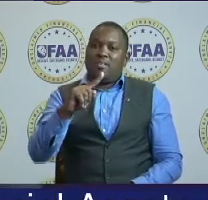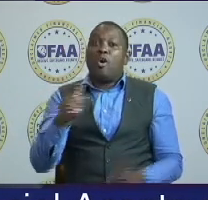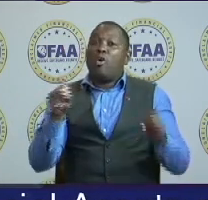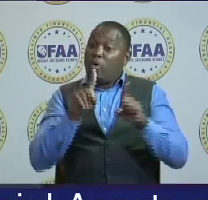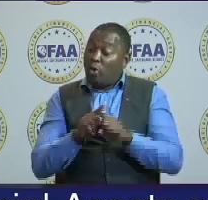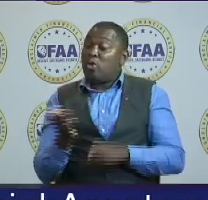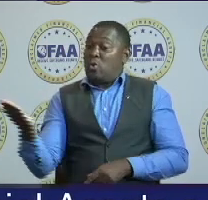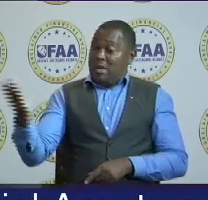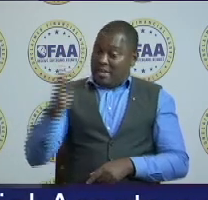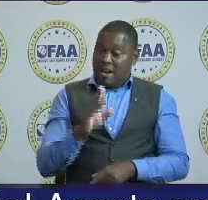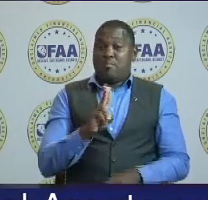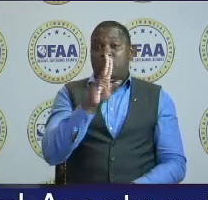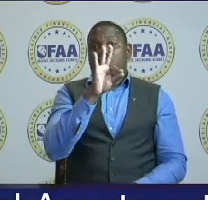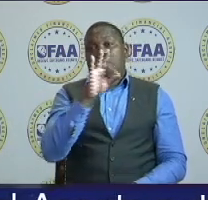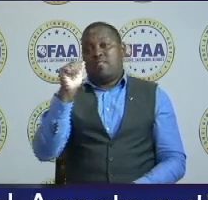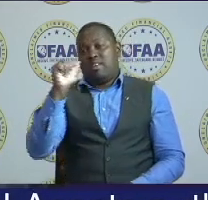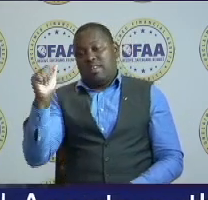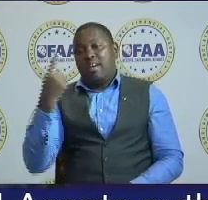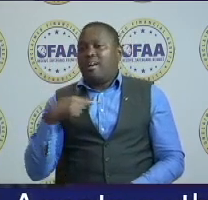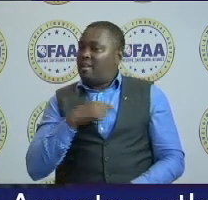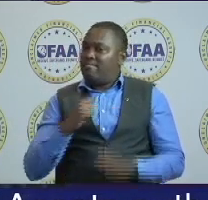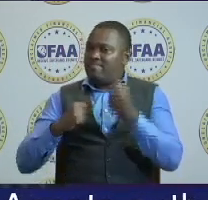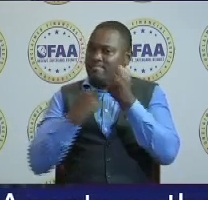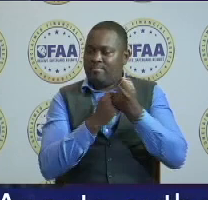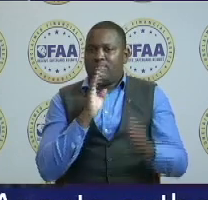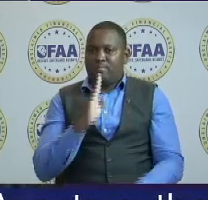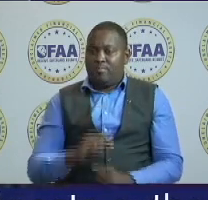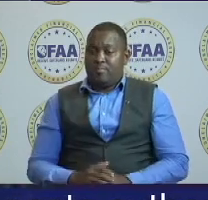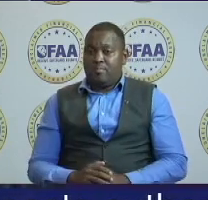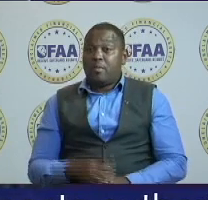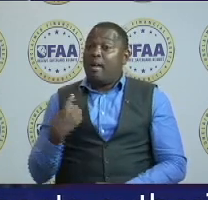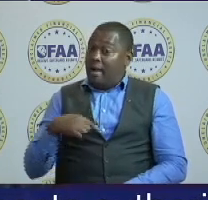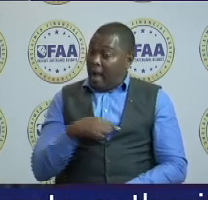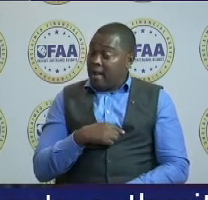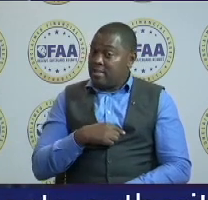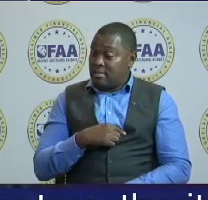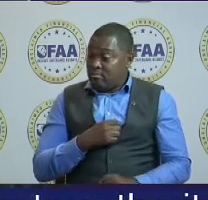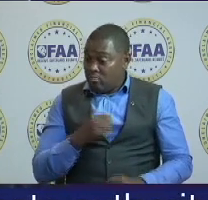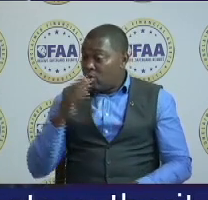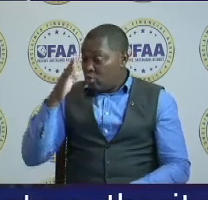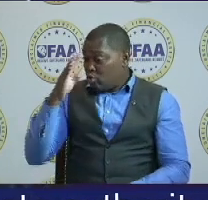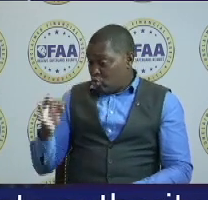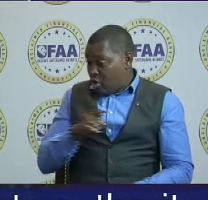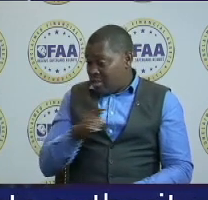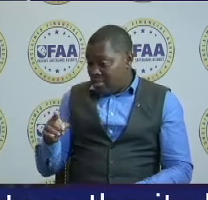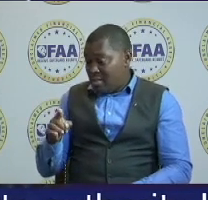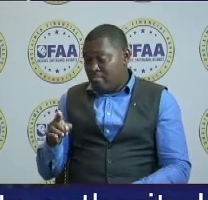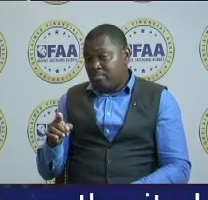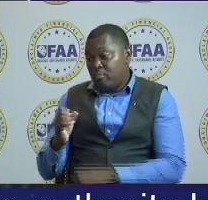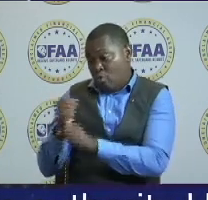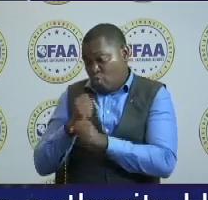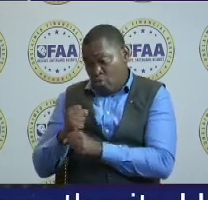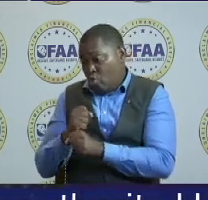on how to do it. So then for us now, how we ensure the holders undertake that due diligence is to sensitize them on